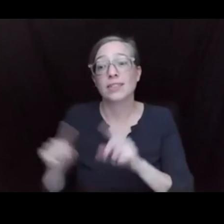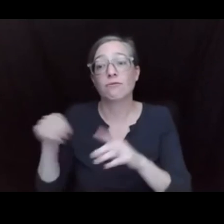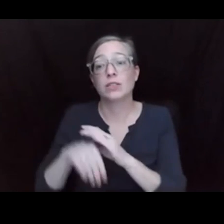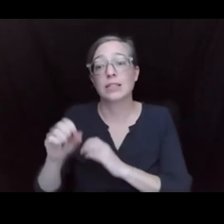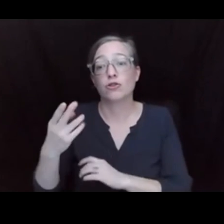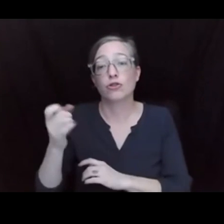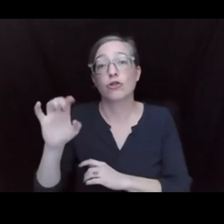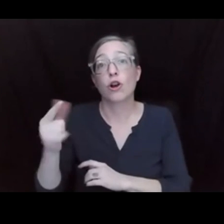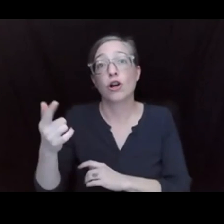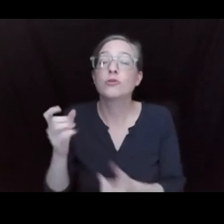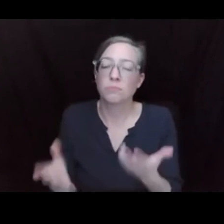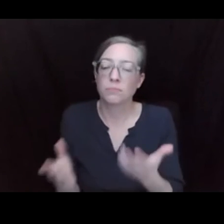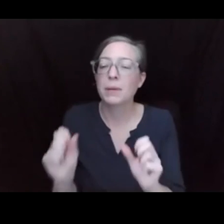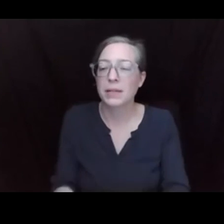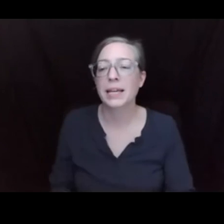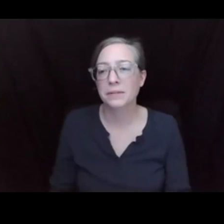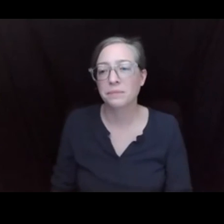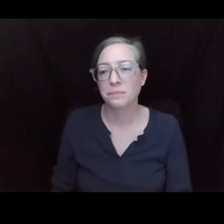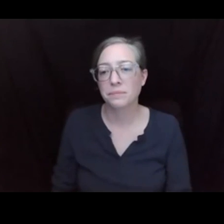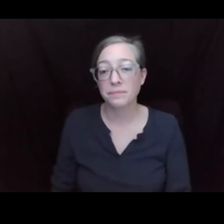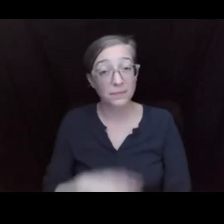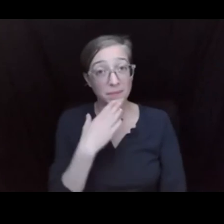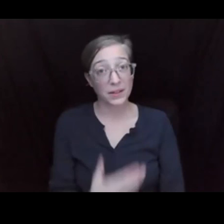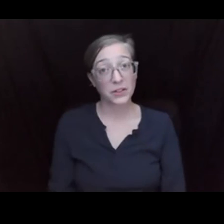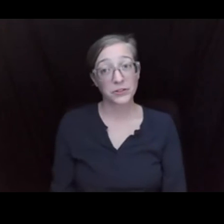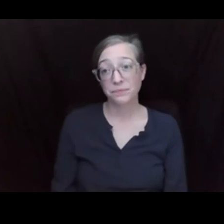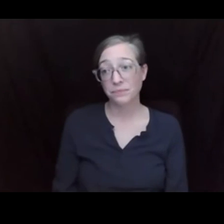that. Thank you.